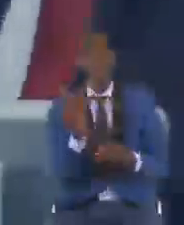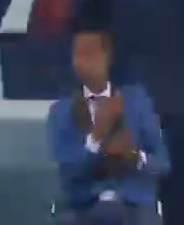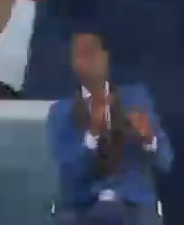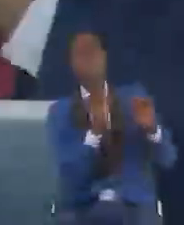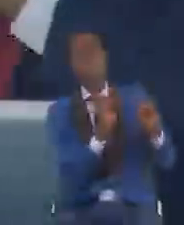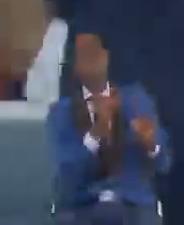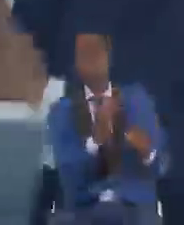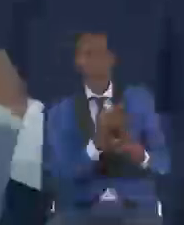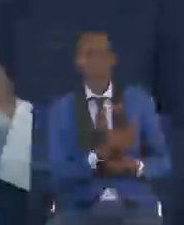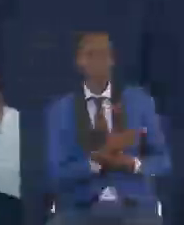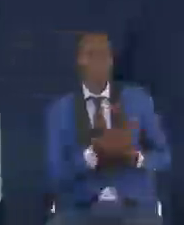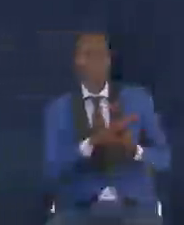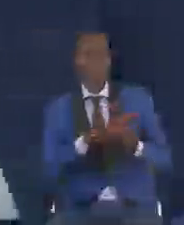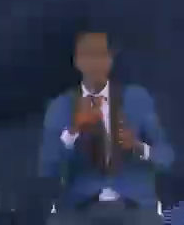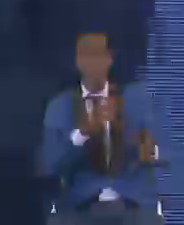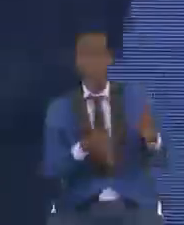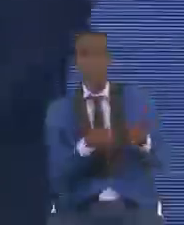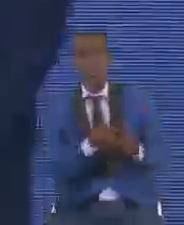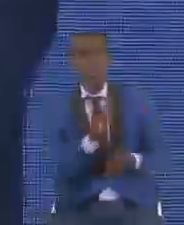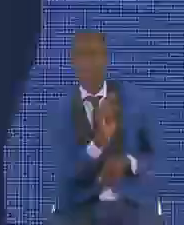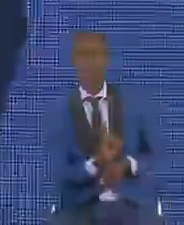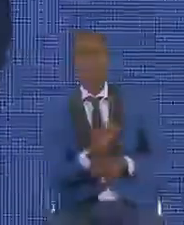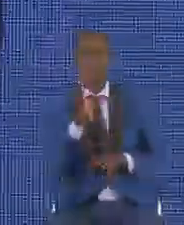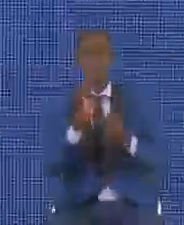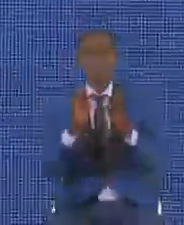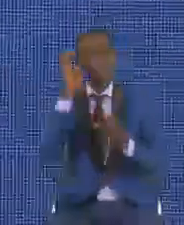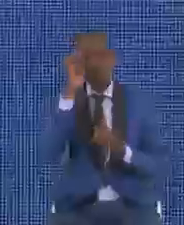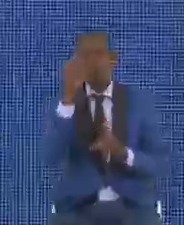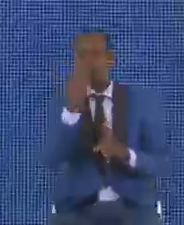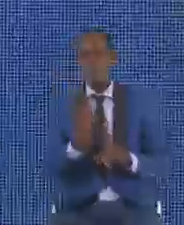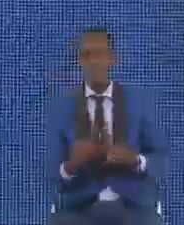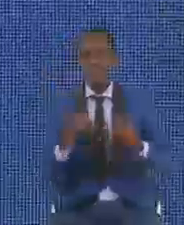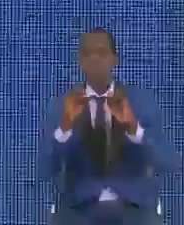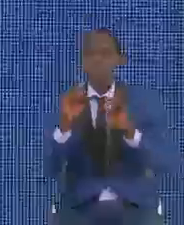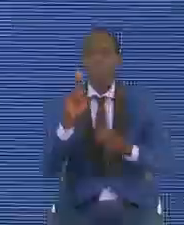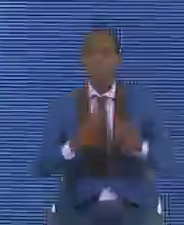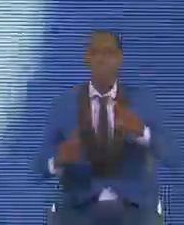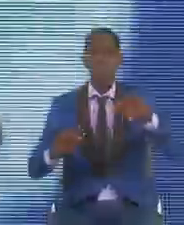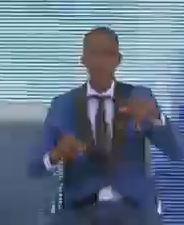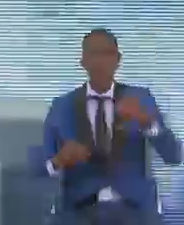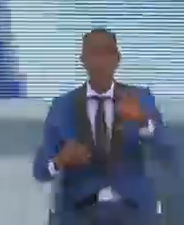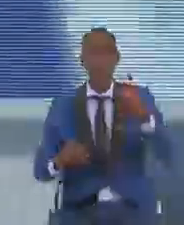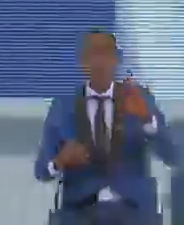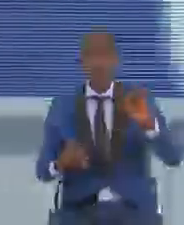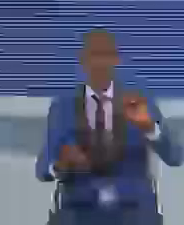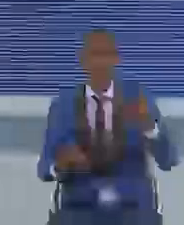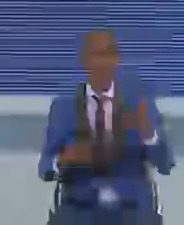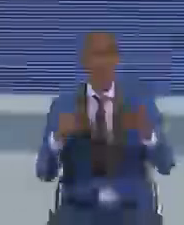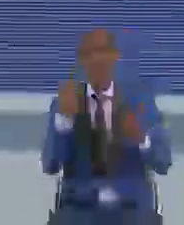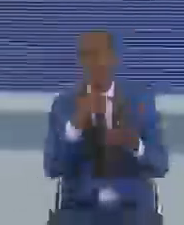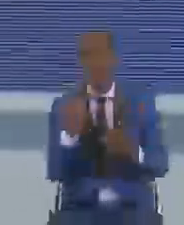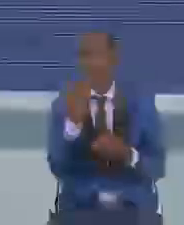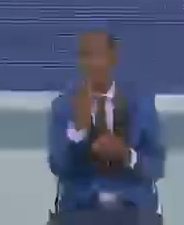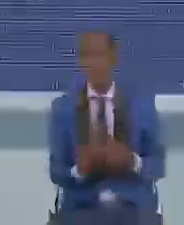were people like him, if he only taught the Jews who had believed in the law of